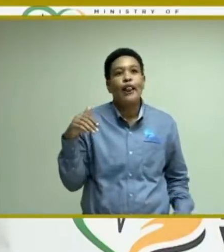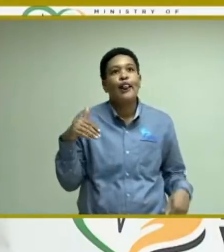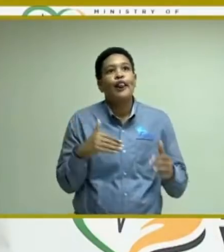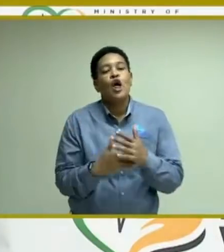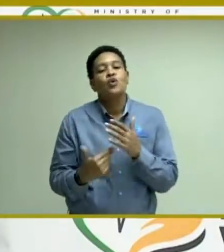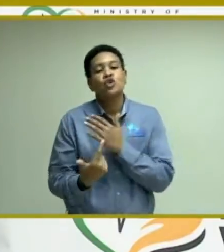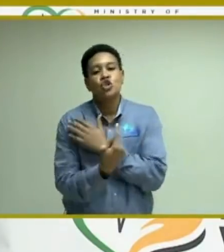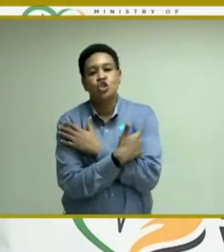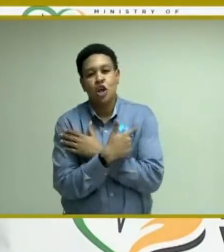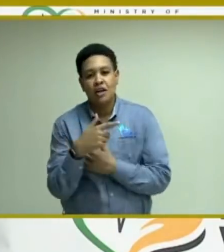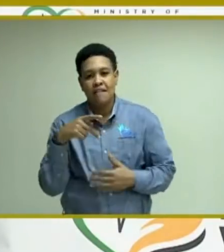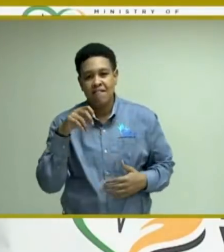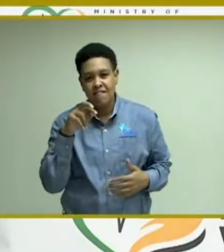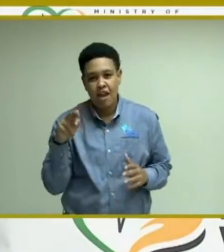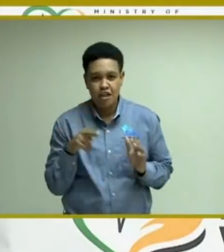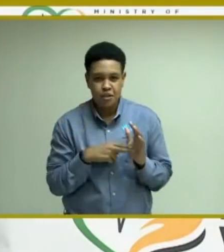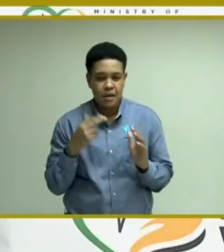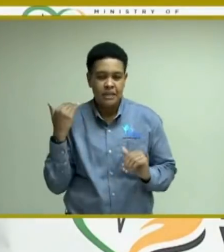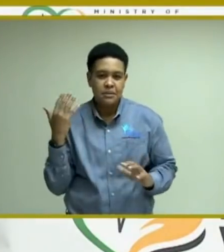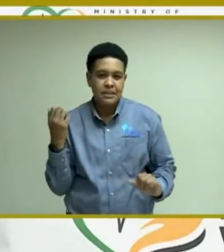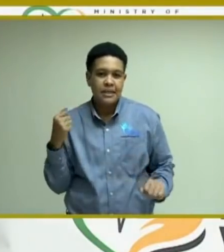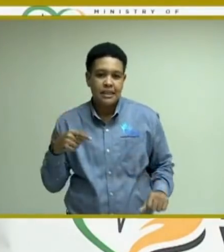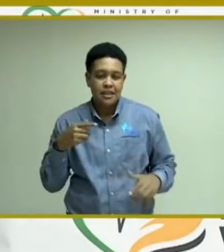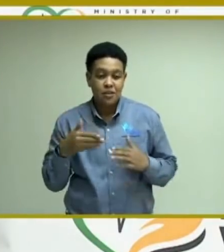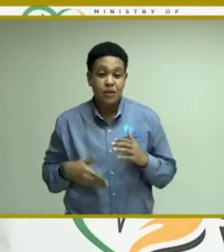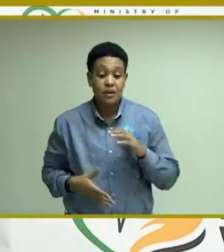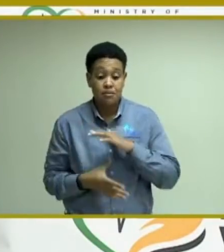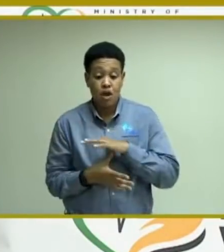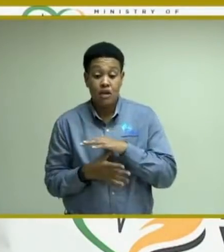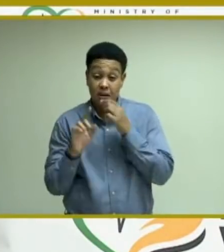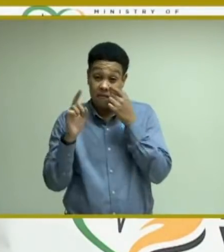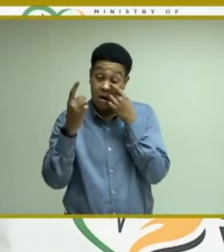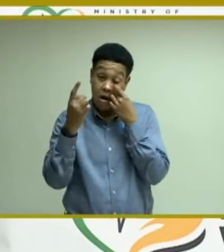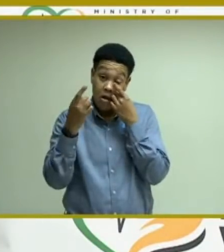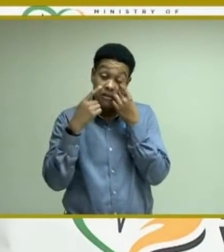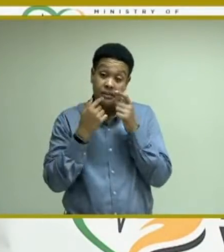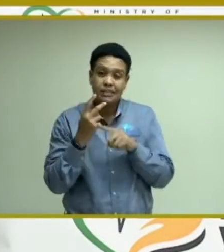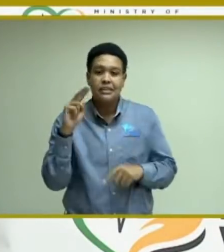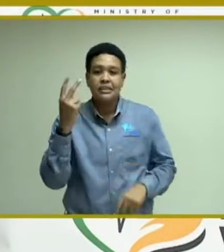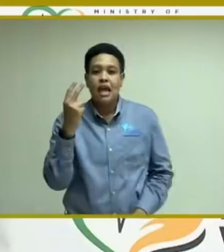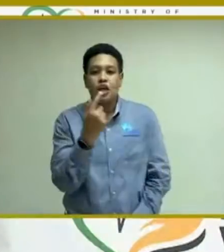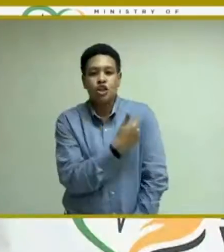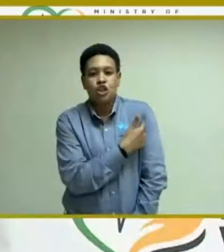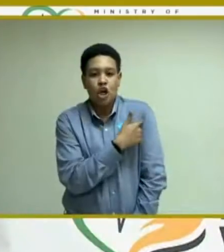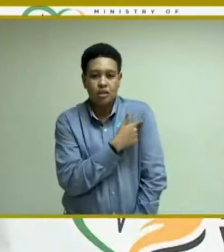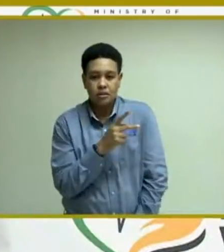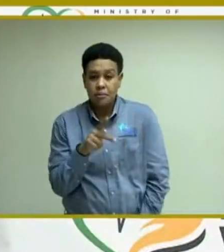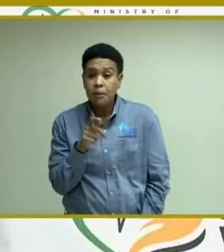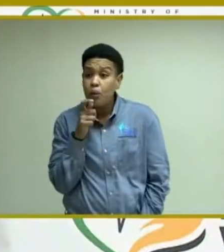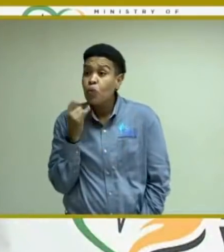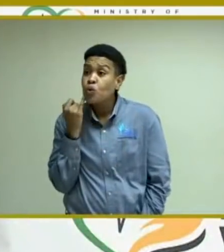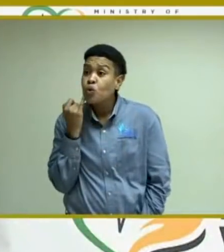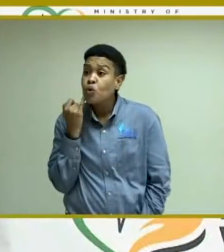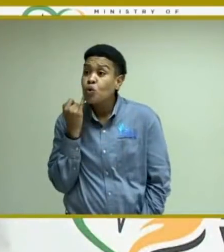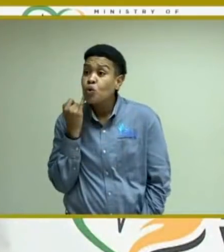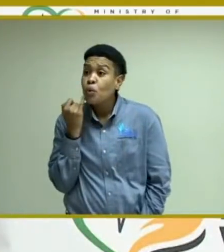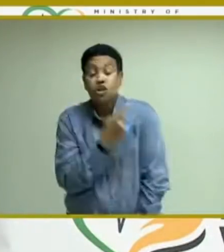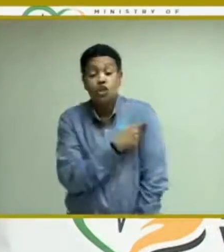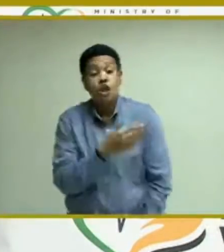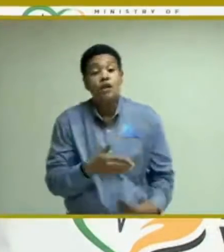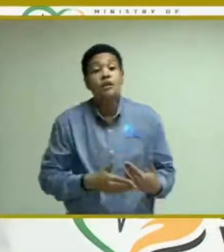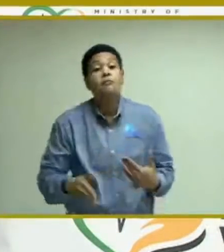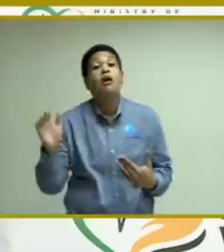143,000 doses of Pfizer. Priority number 1, second doses. Beyond